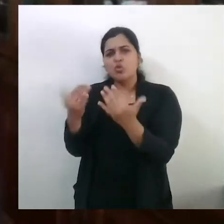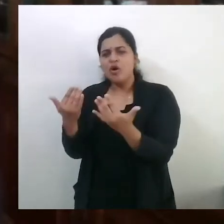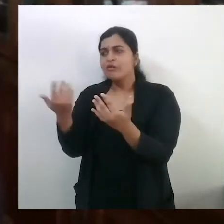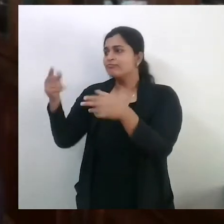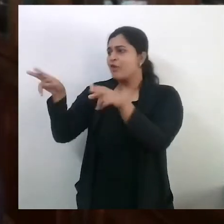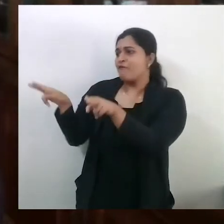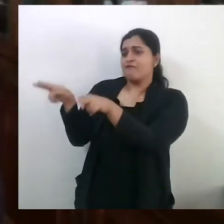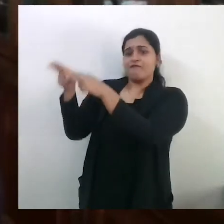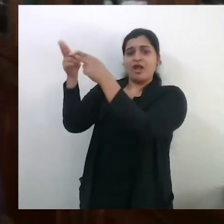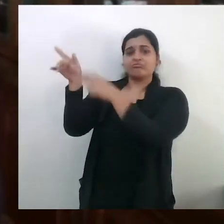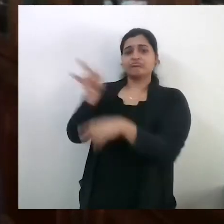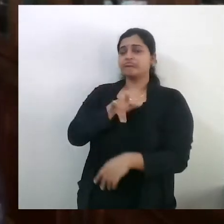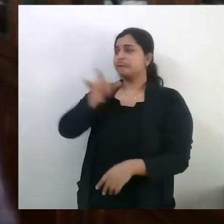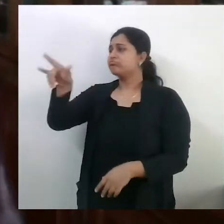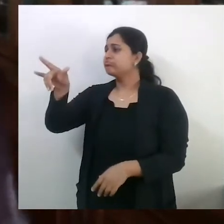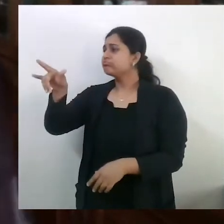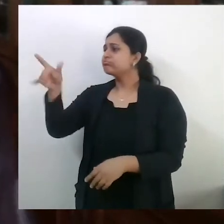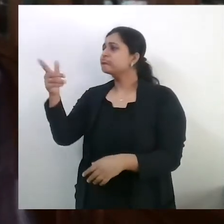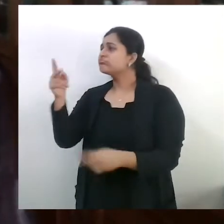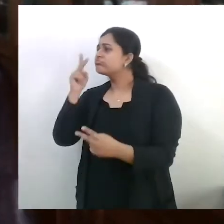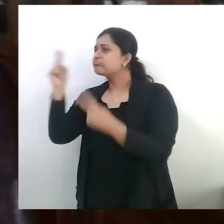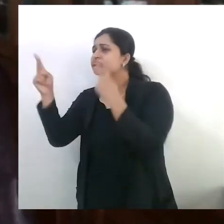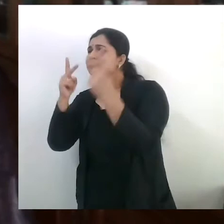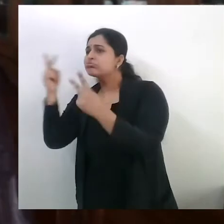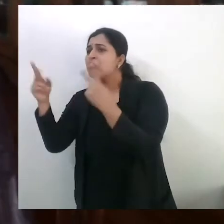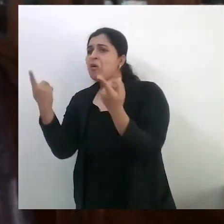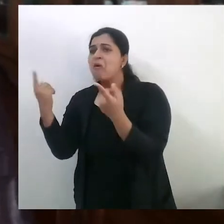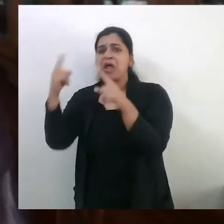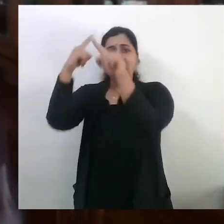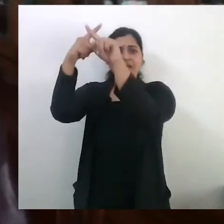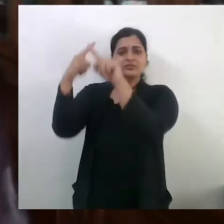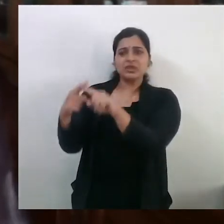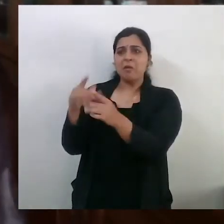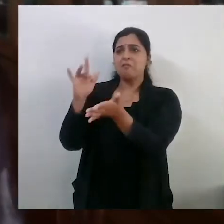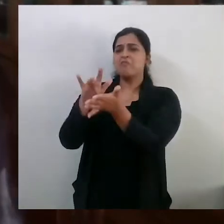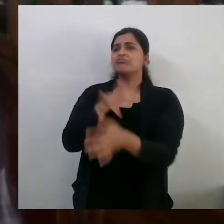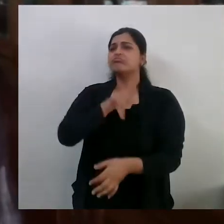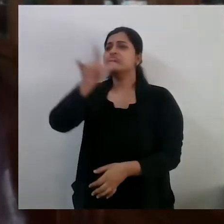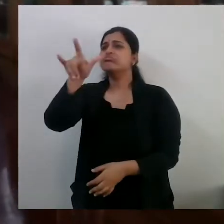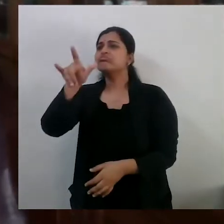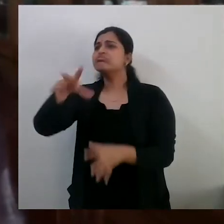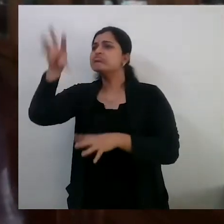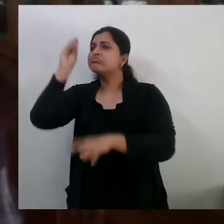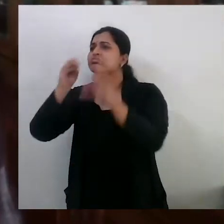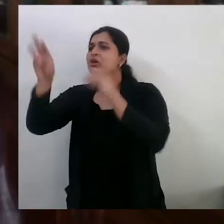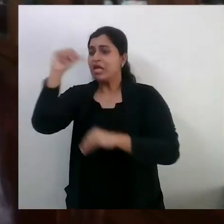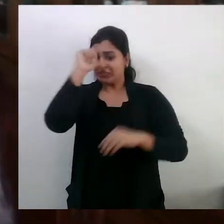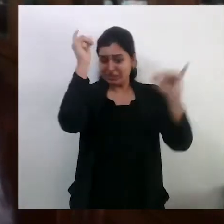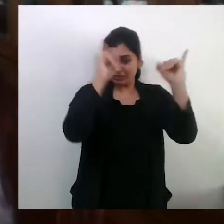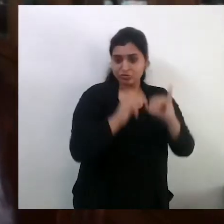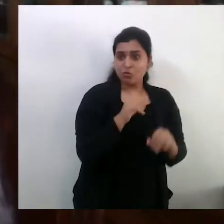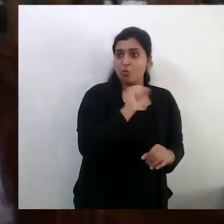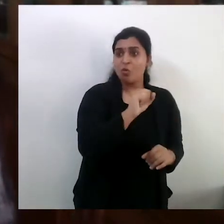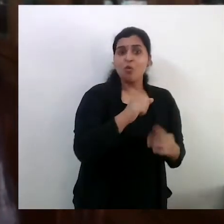to France, as well as to Amsterdam, to locate what we had as a treasure of our